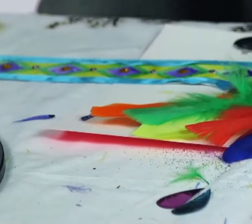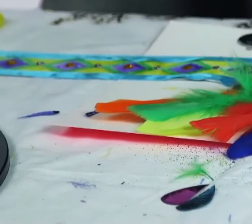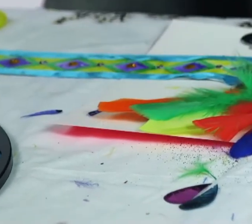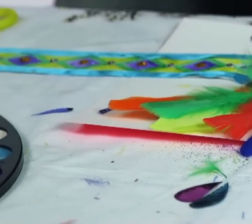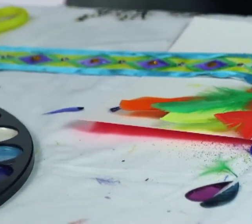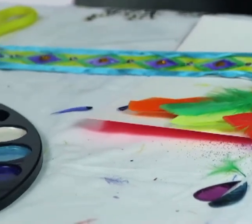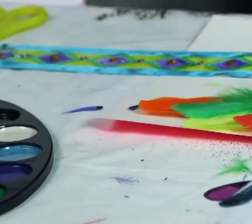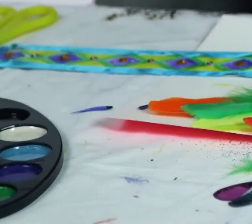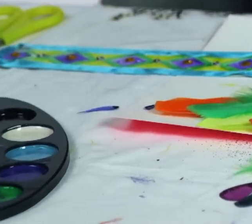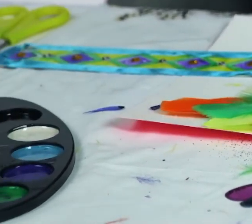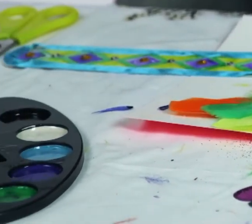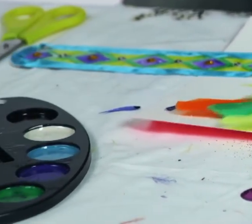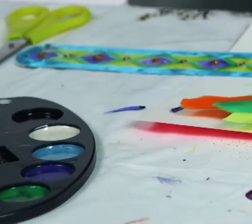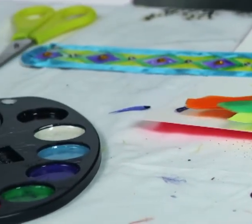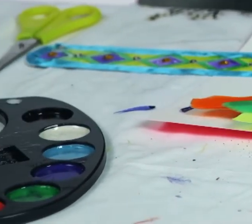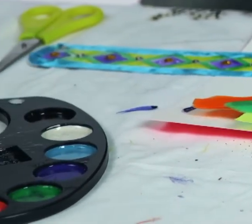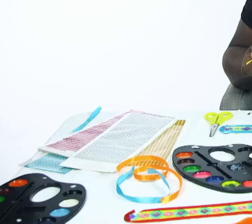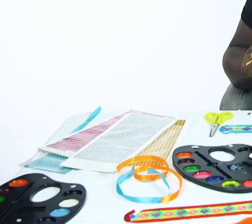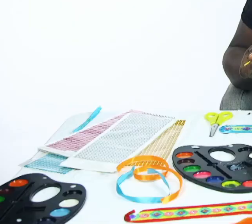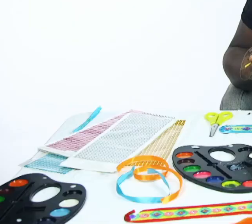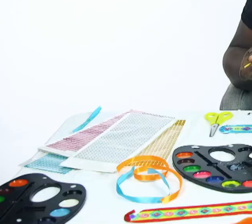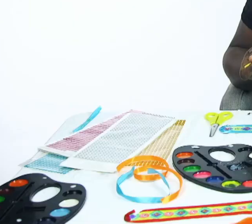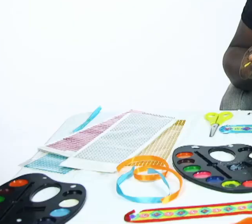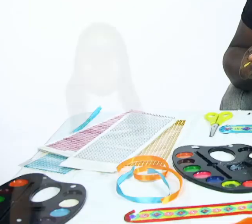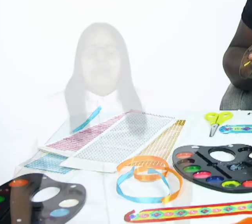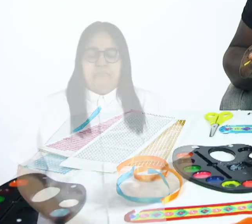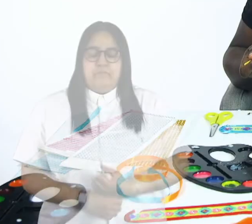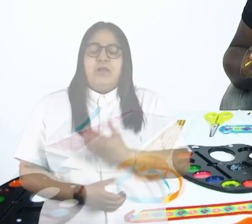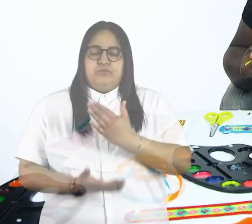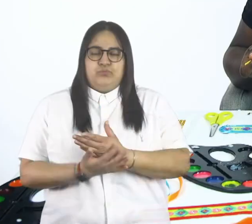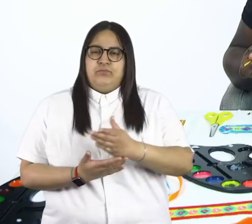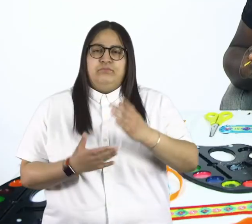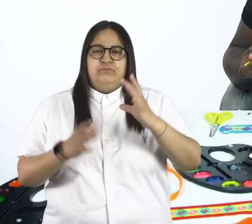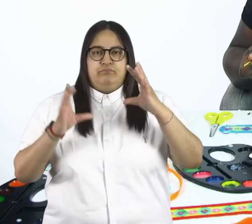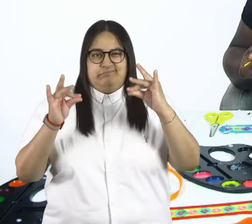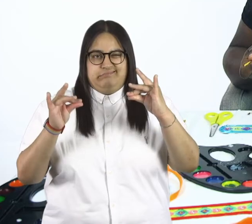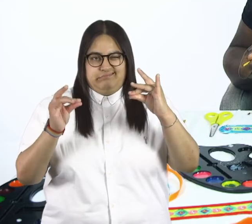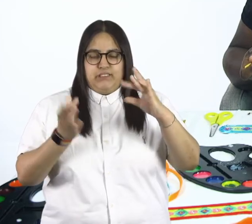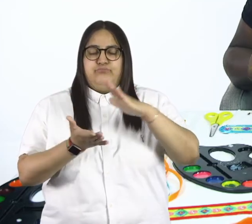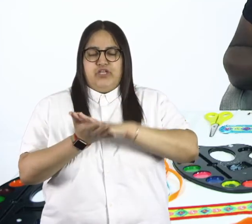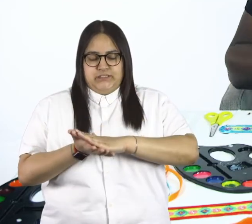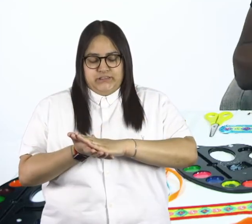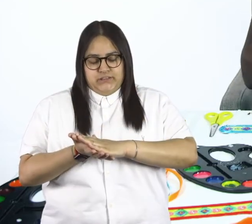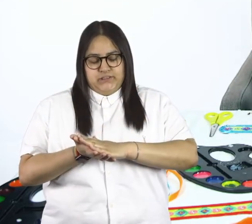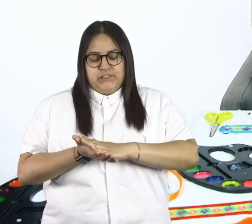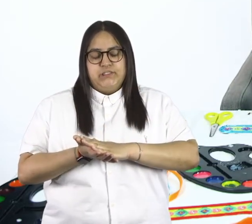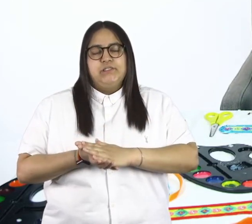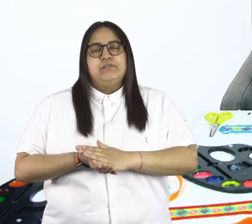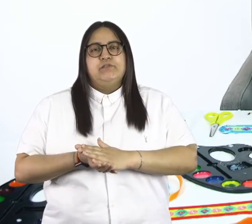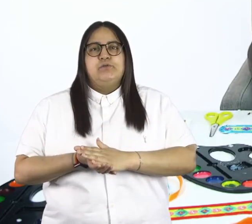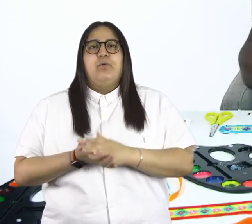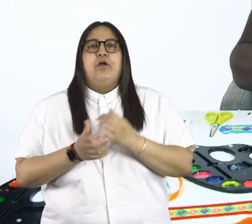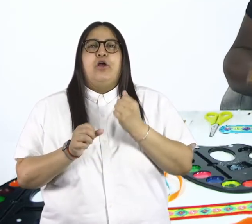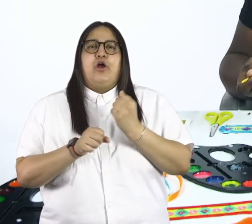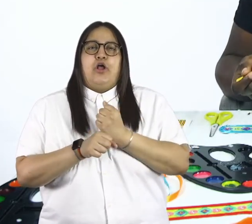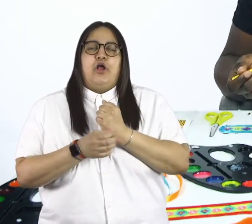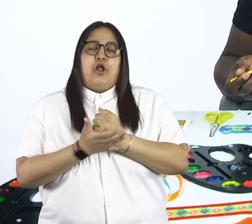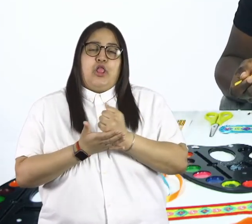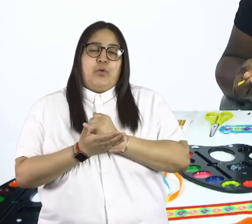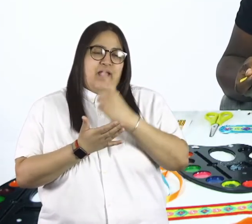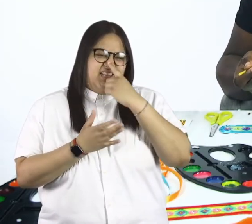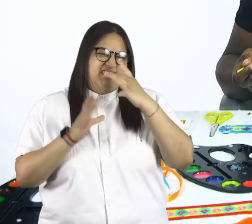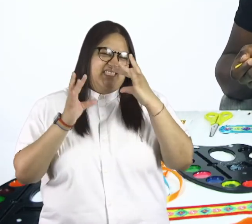And then stick down. Ensure that you press down a bit as well, just so the glue kind of gets in to